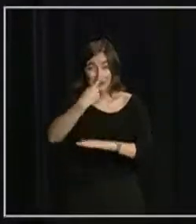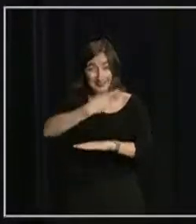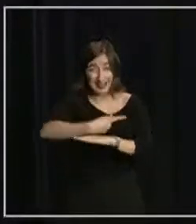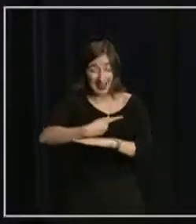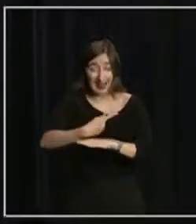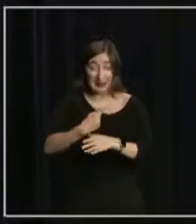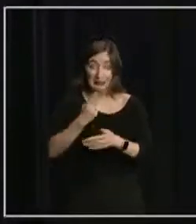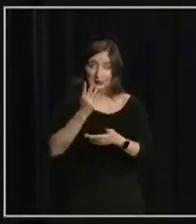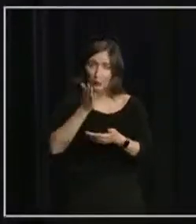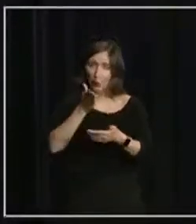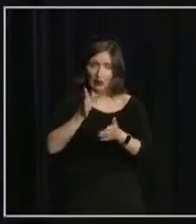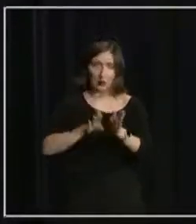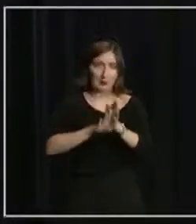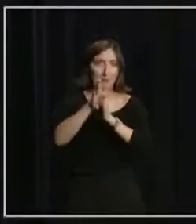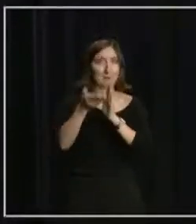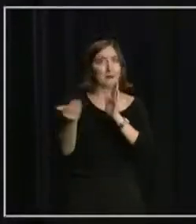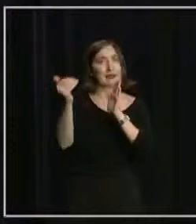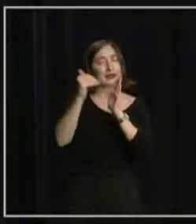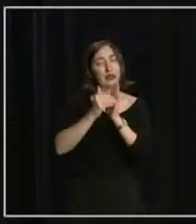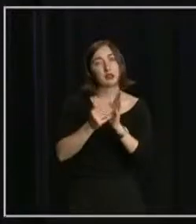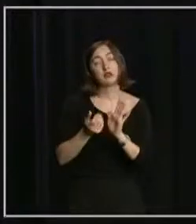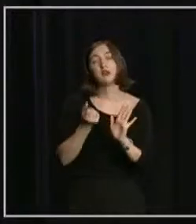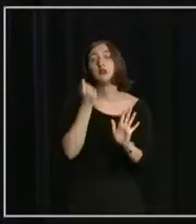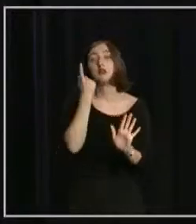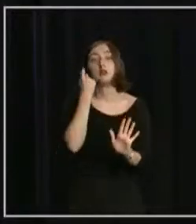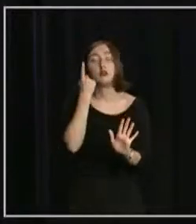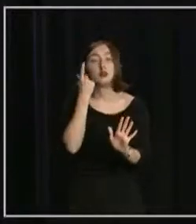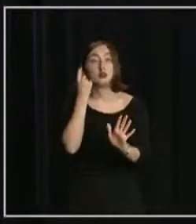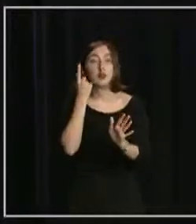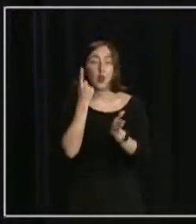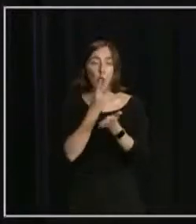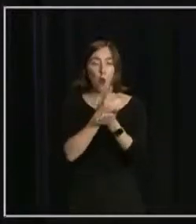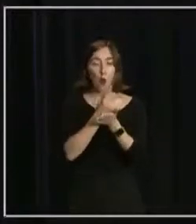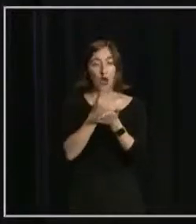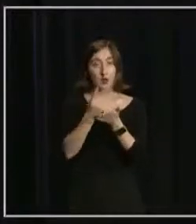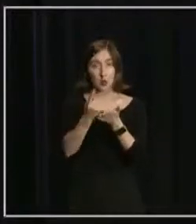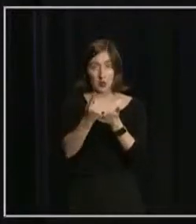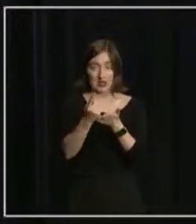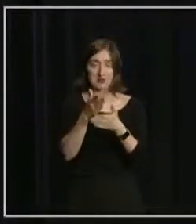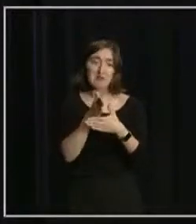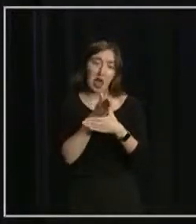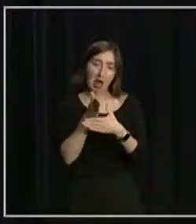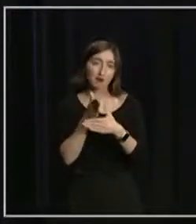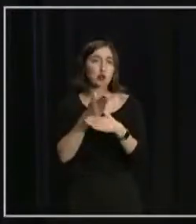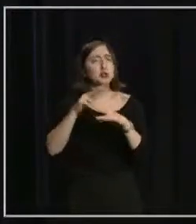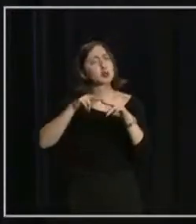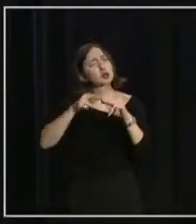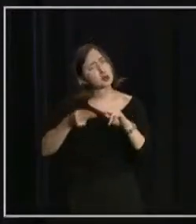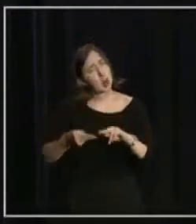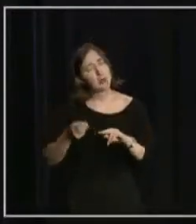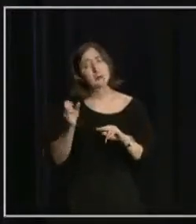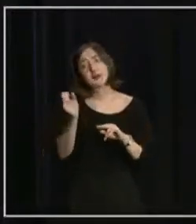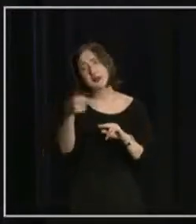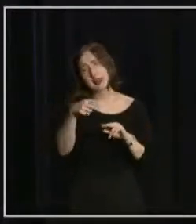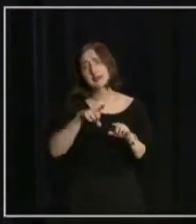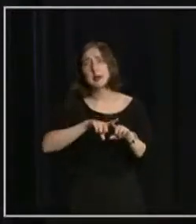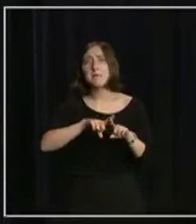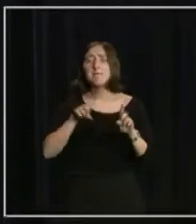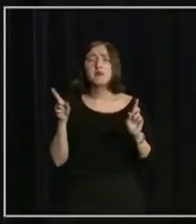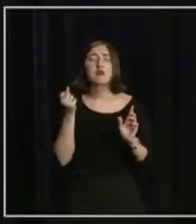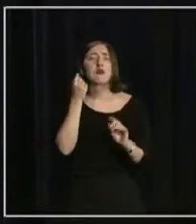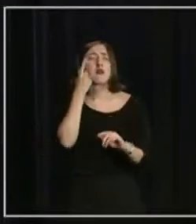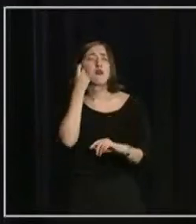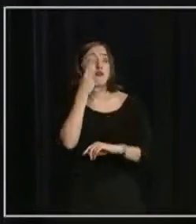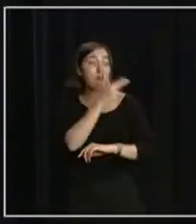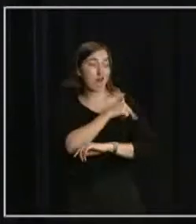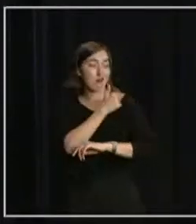we report out, just like we've seen the 7-day moving average has dropped, but we've also seen at least the cases, the hospitalizations